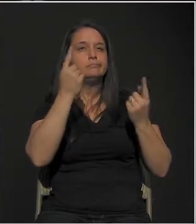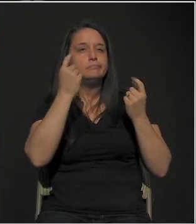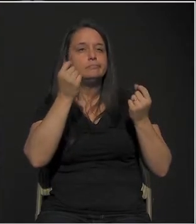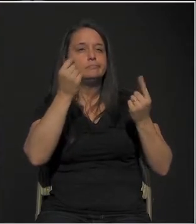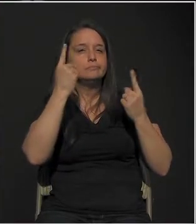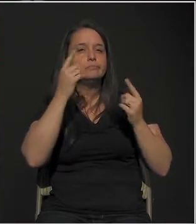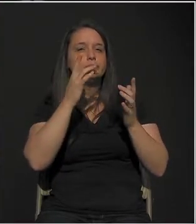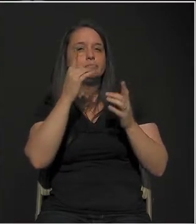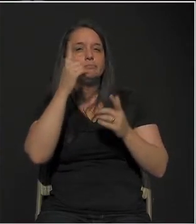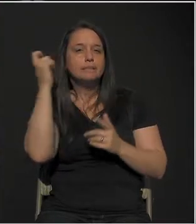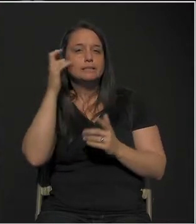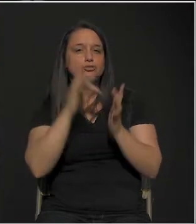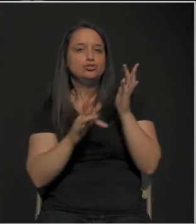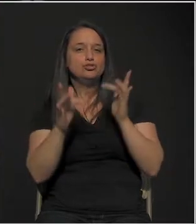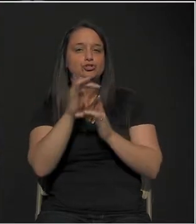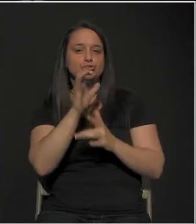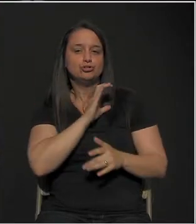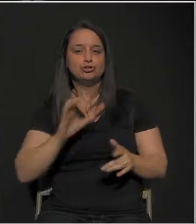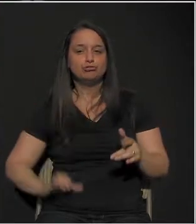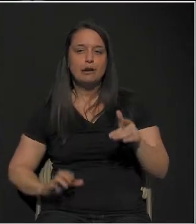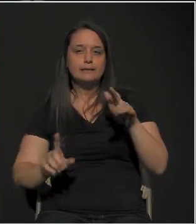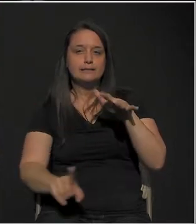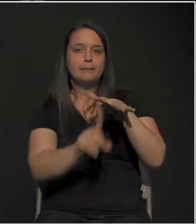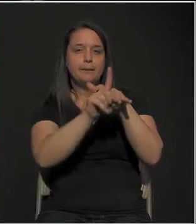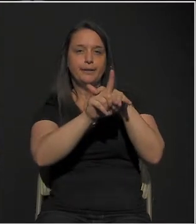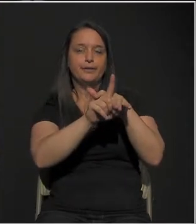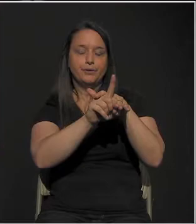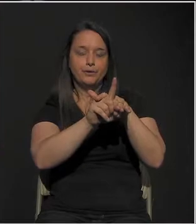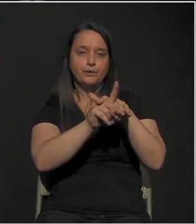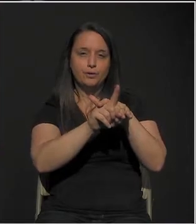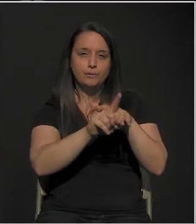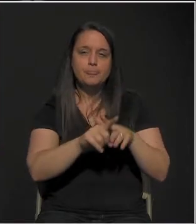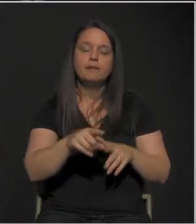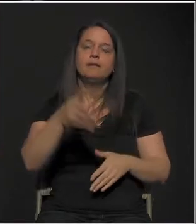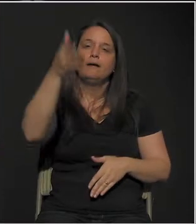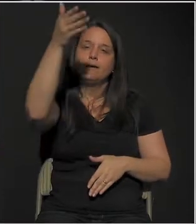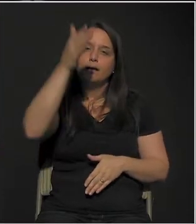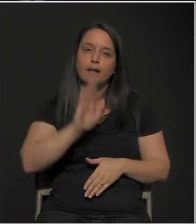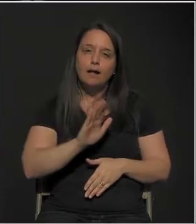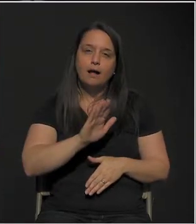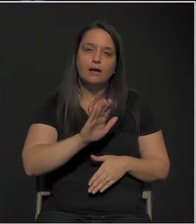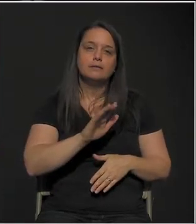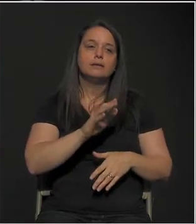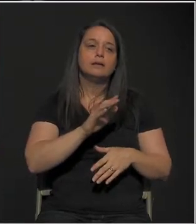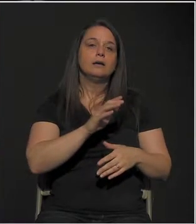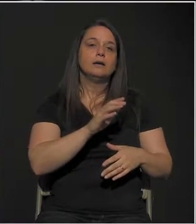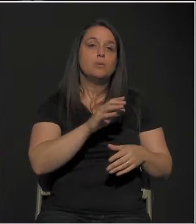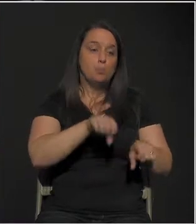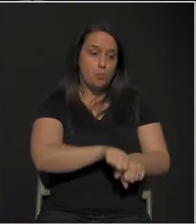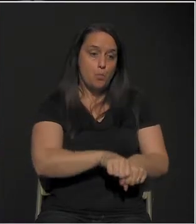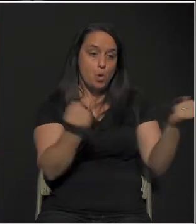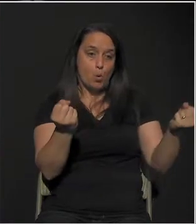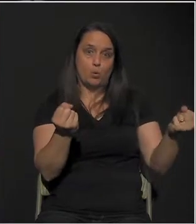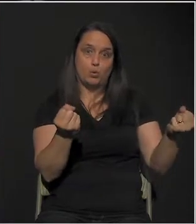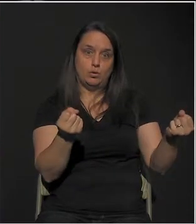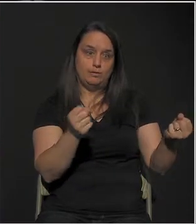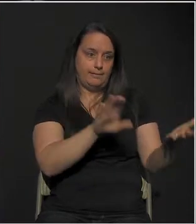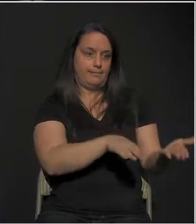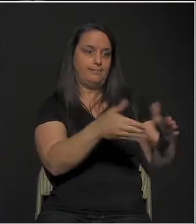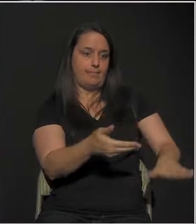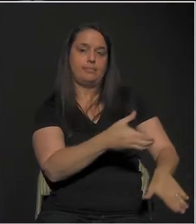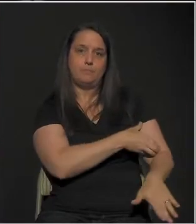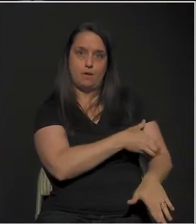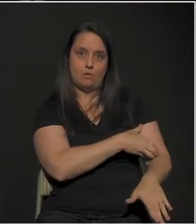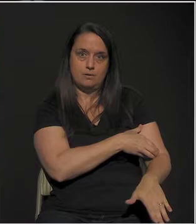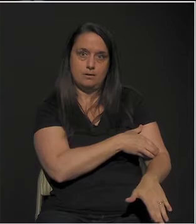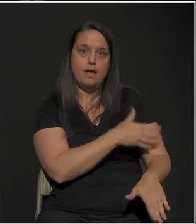Jesus, our Savior. He broke the power of death and illuminated the way to